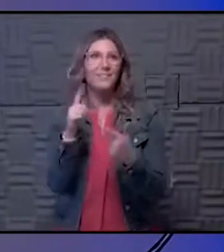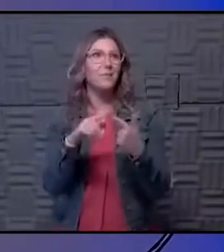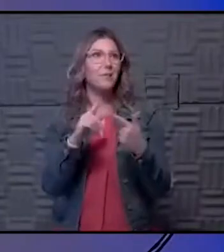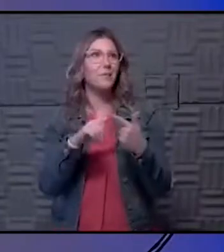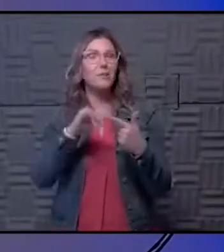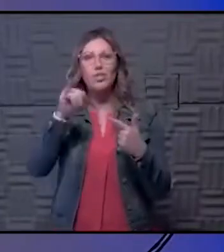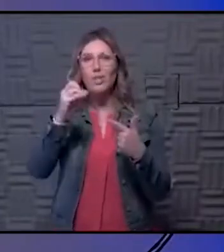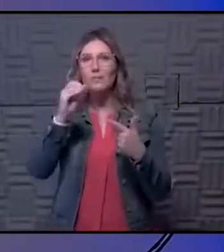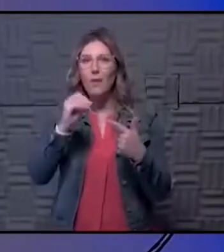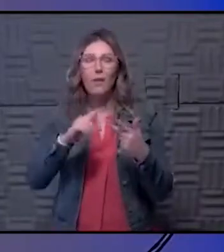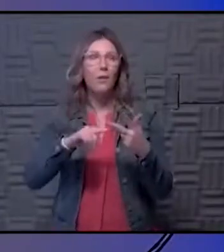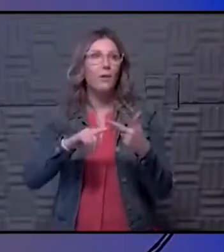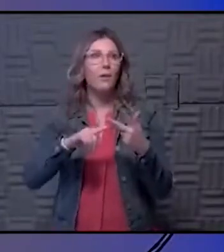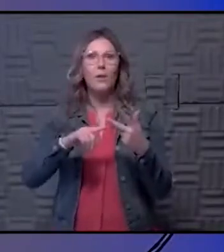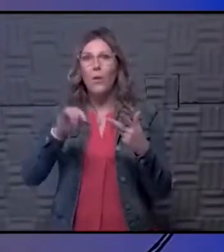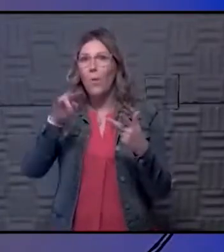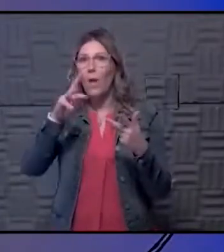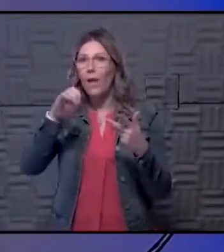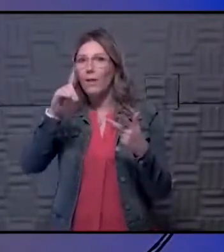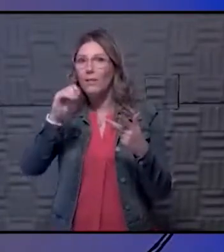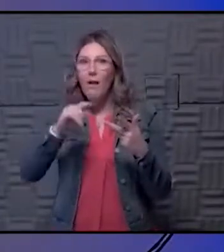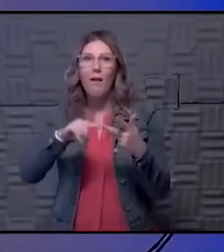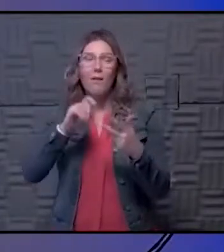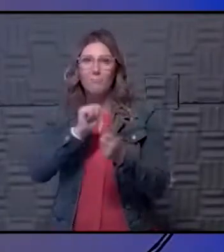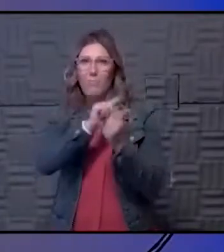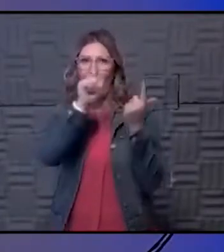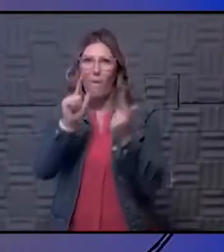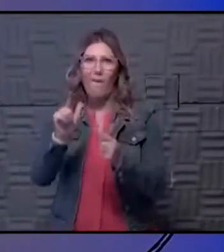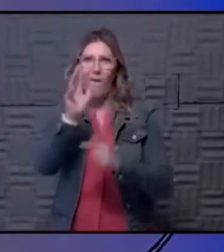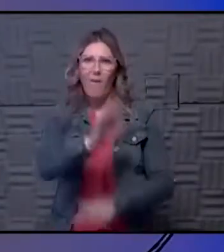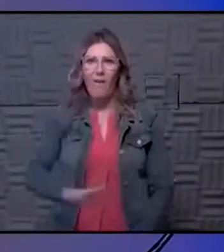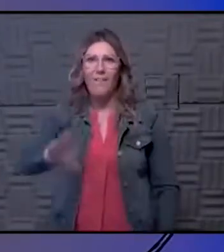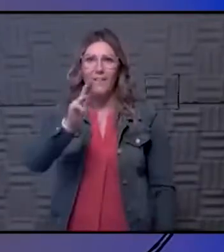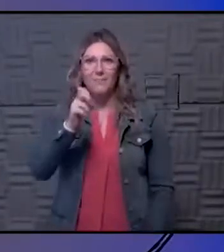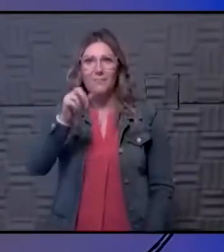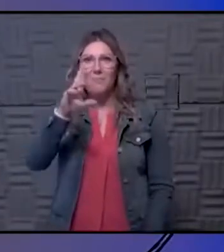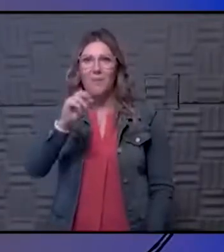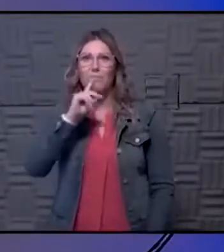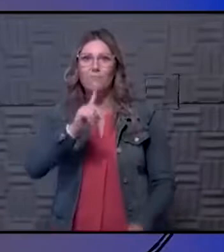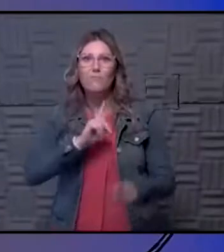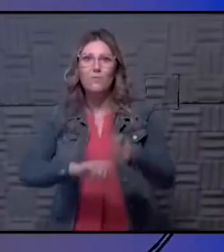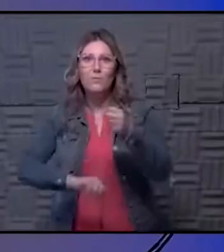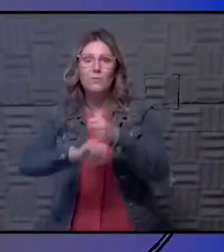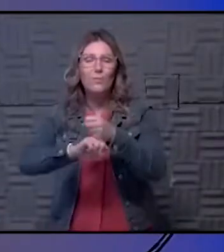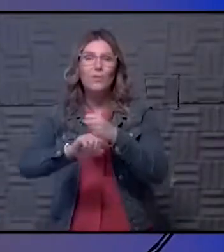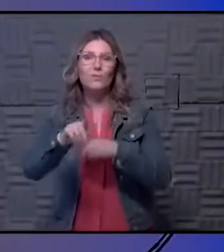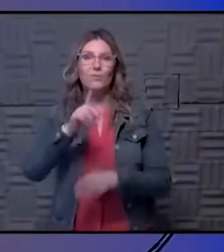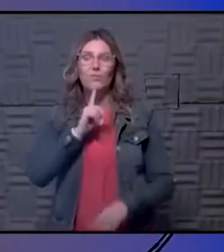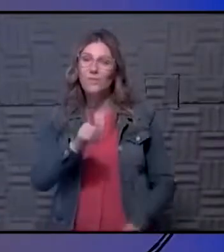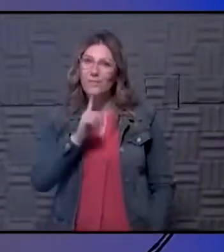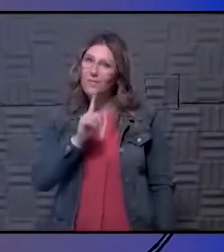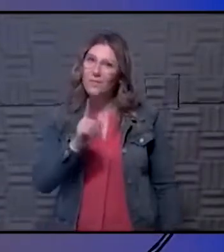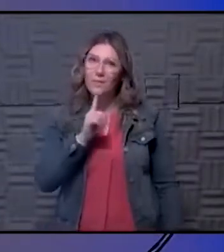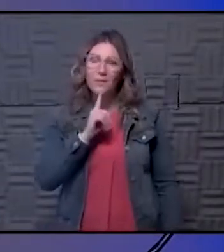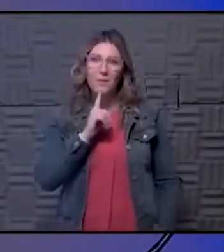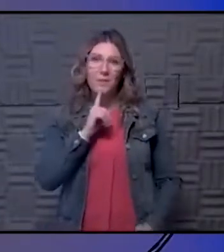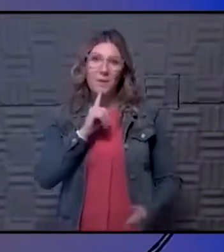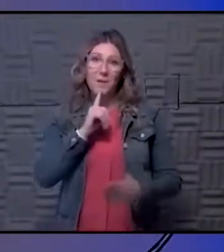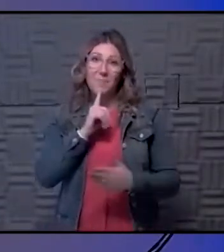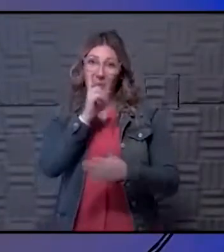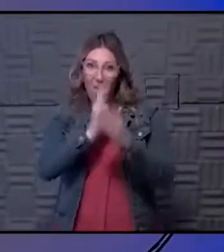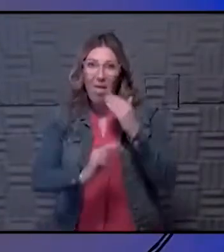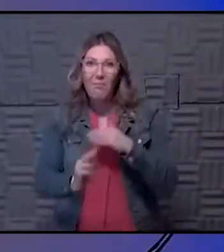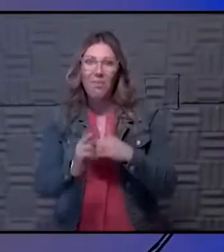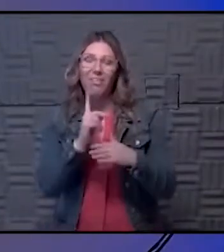County, Wyandotte. They really come from all over the metro to support this, and it's really just been really humbling,